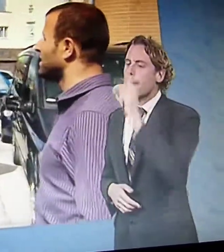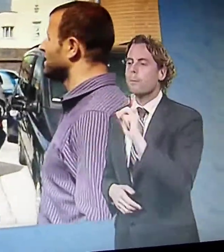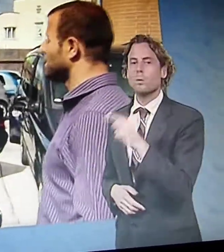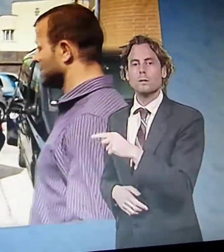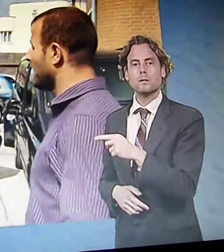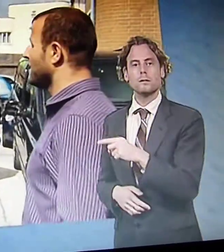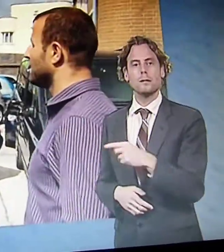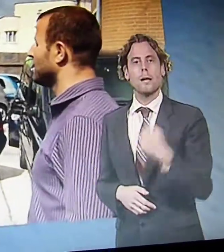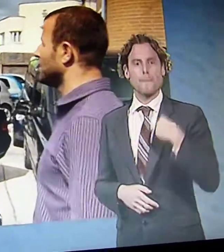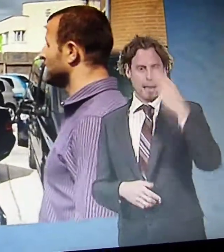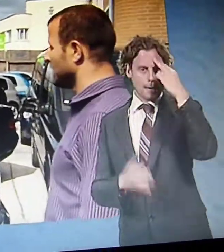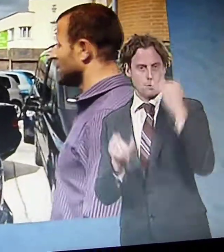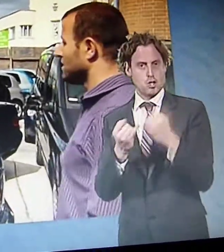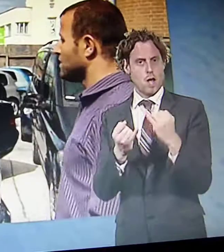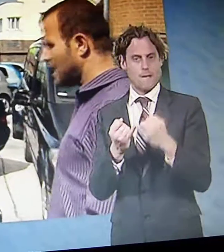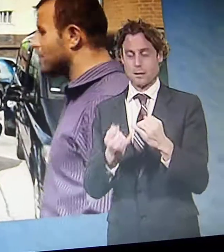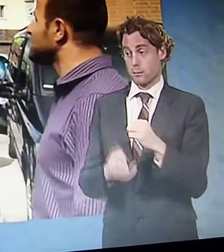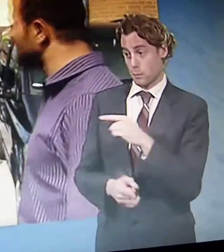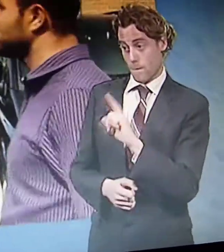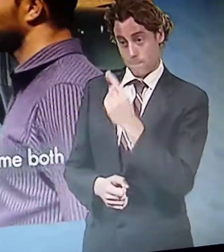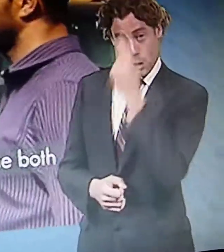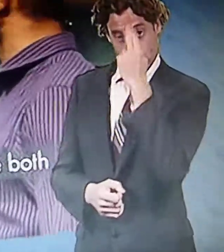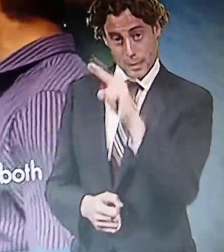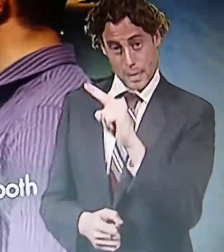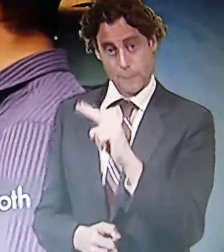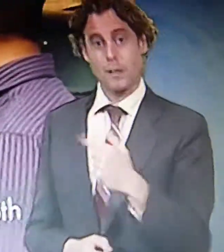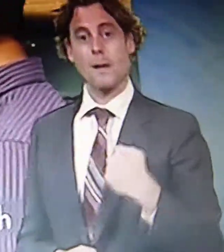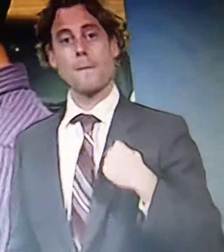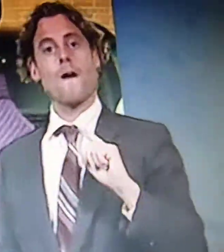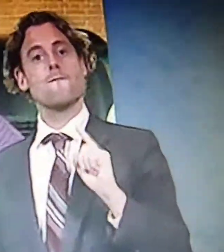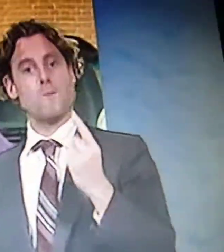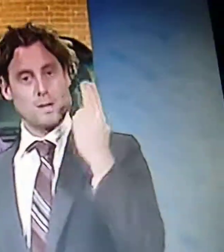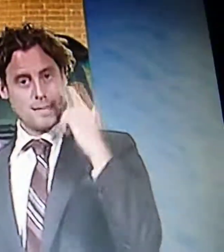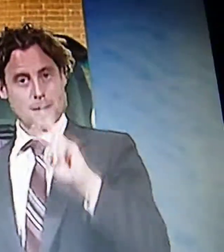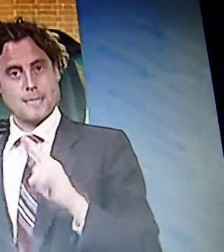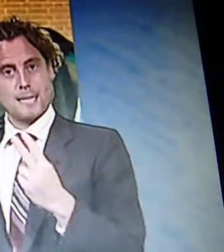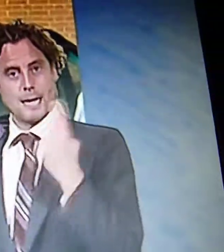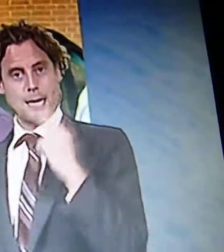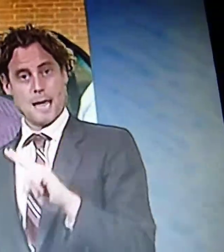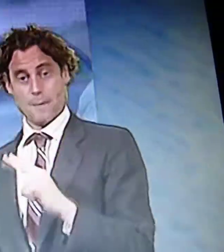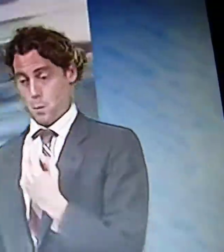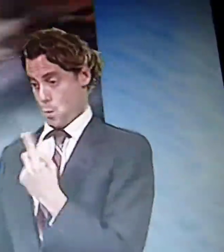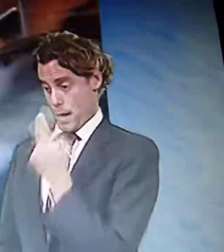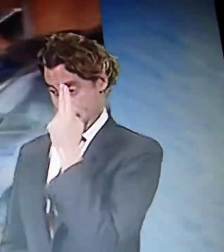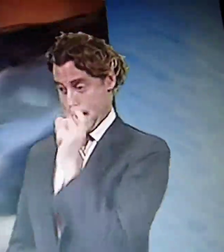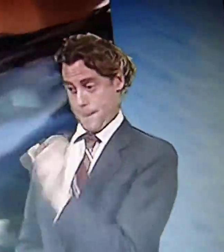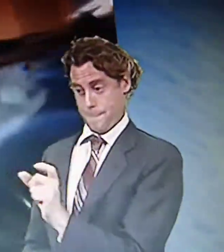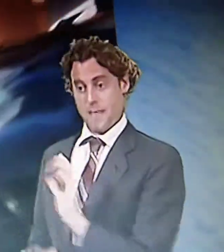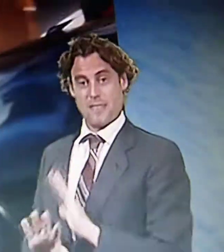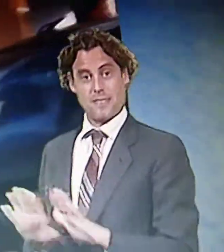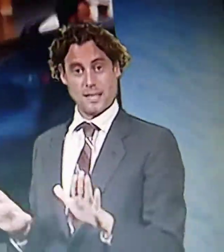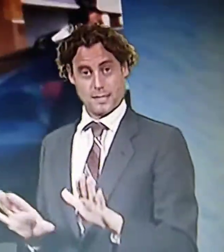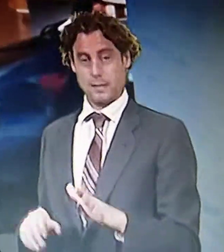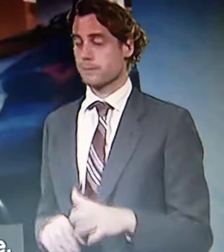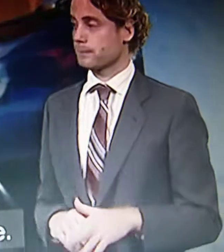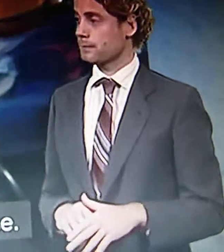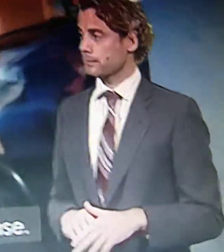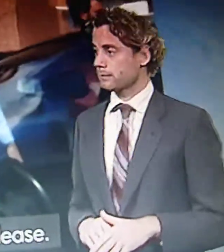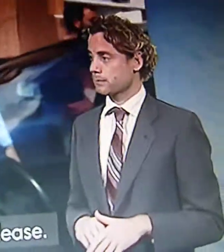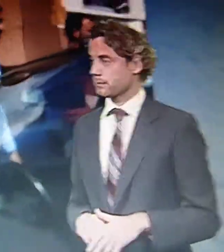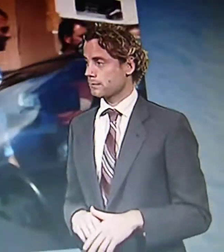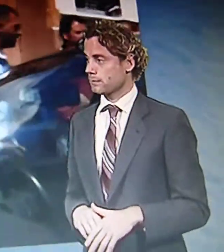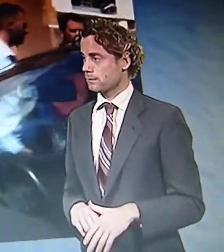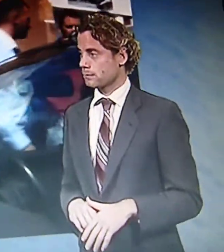Servat. Servat? Yeah. Servat, is that your first name and second that's name? That's my first name and second name. That's both together. You just have the one name, yes, Servat.